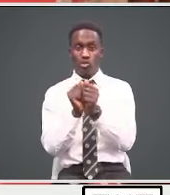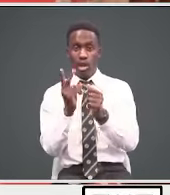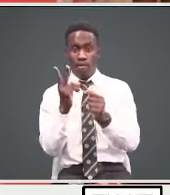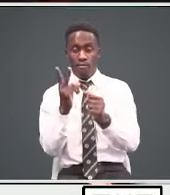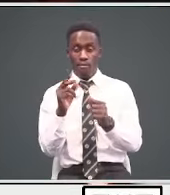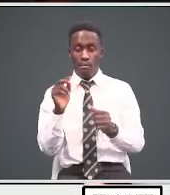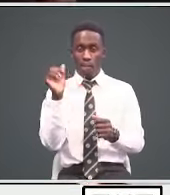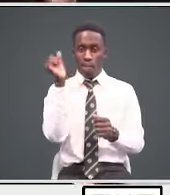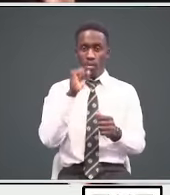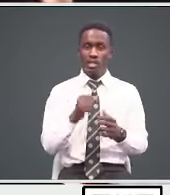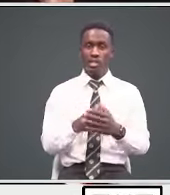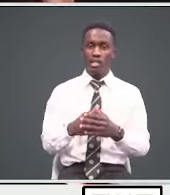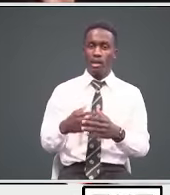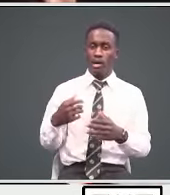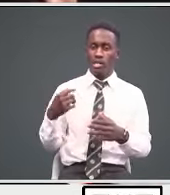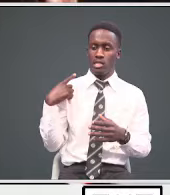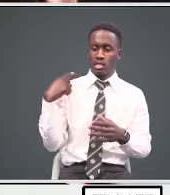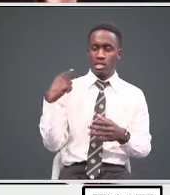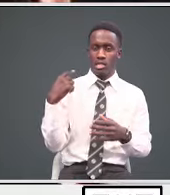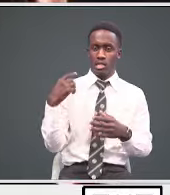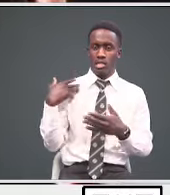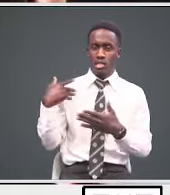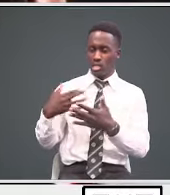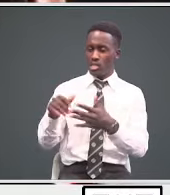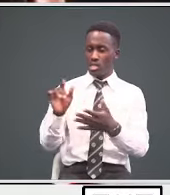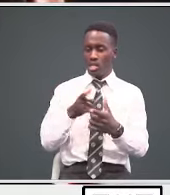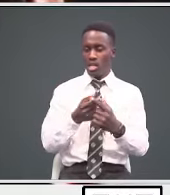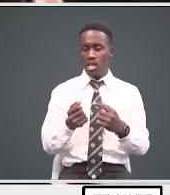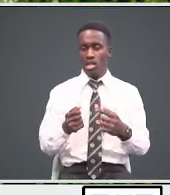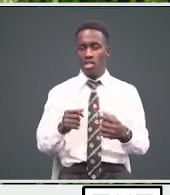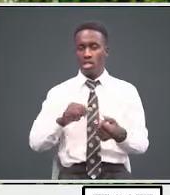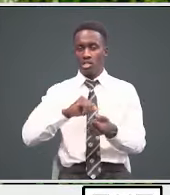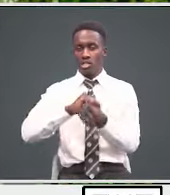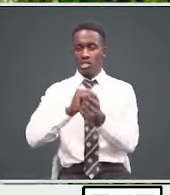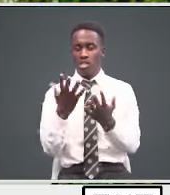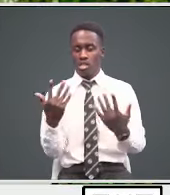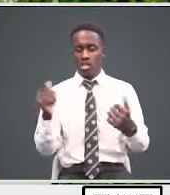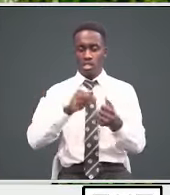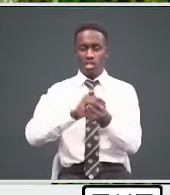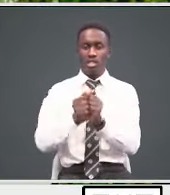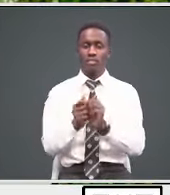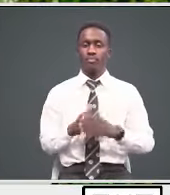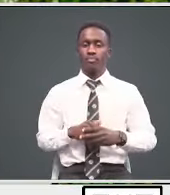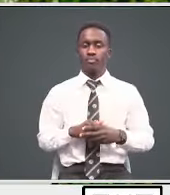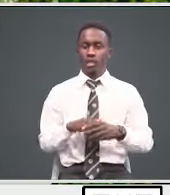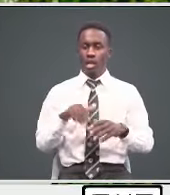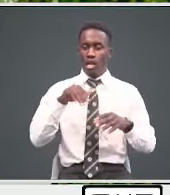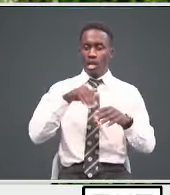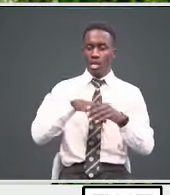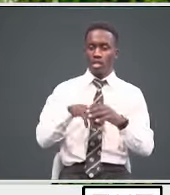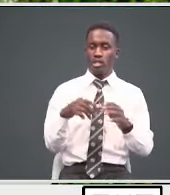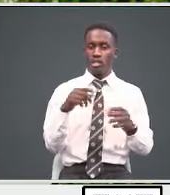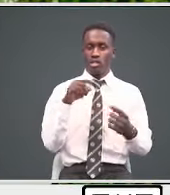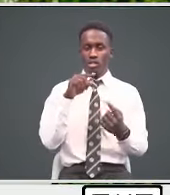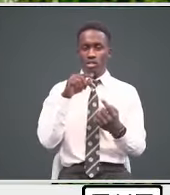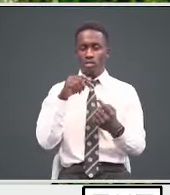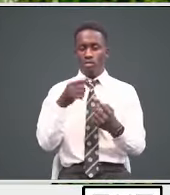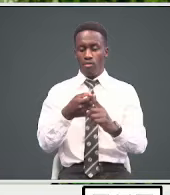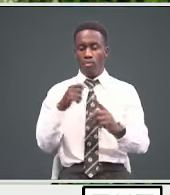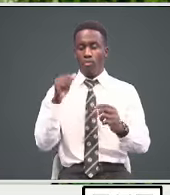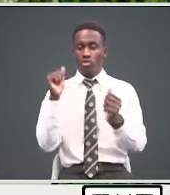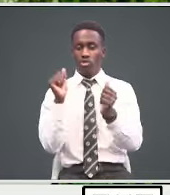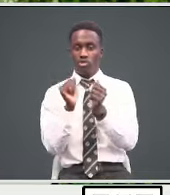then, the Metropolitan National Sacco has never been the same. 2018, 2019, up to date, we have